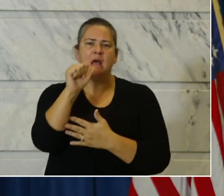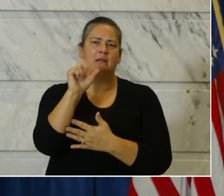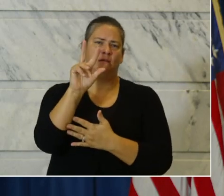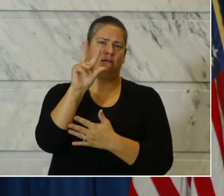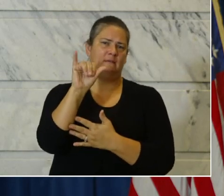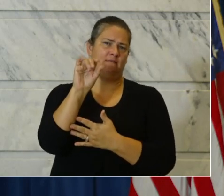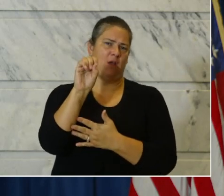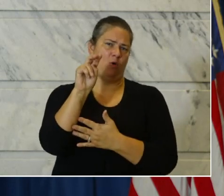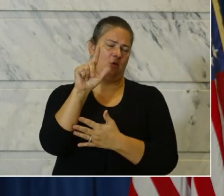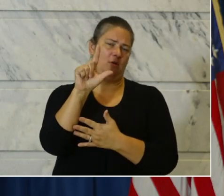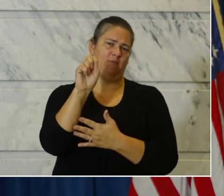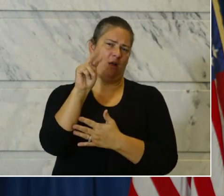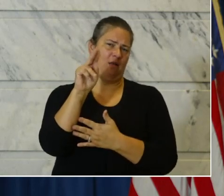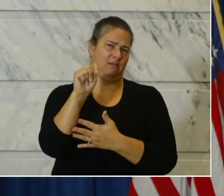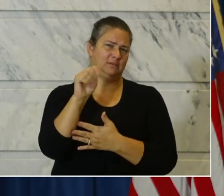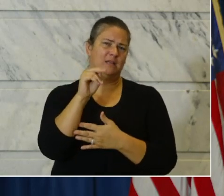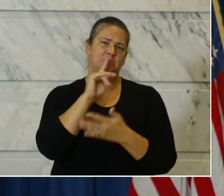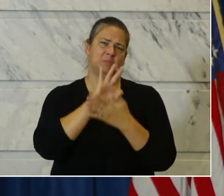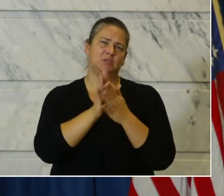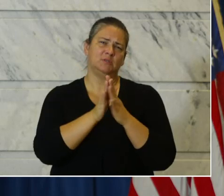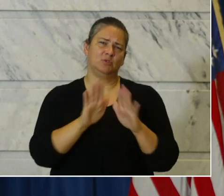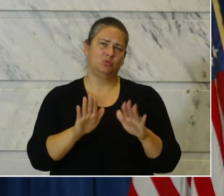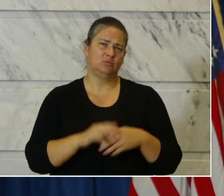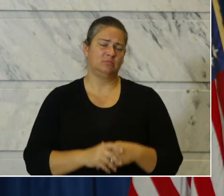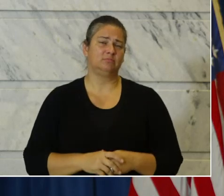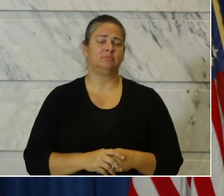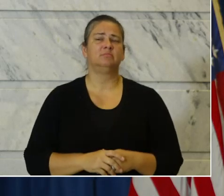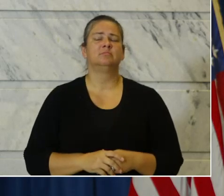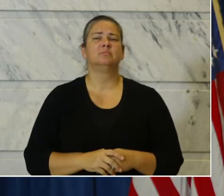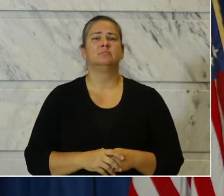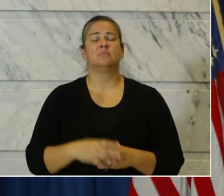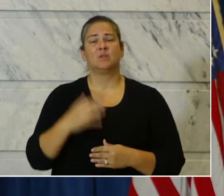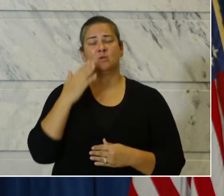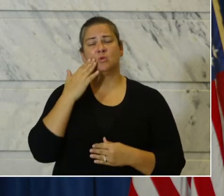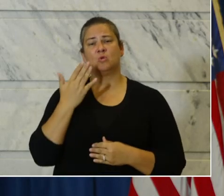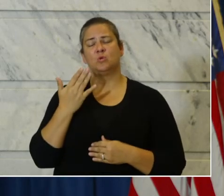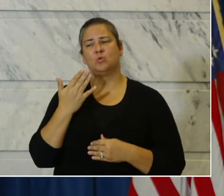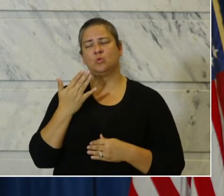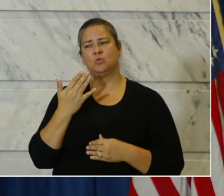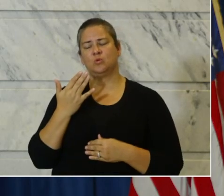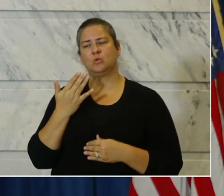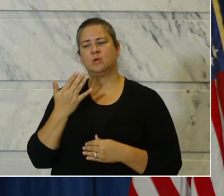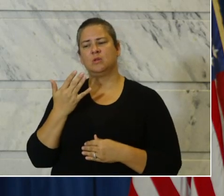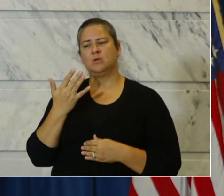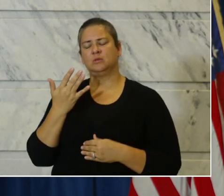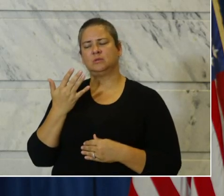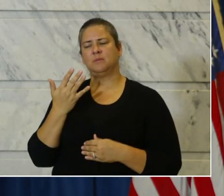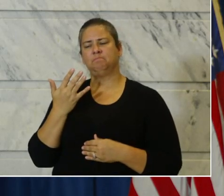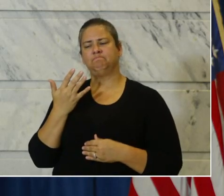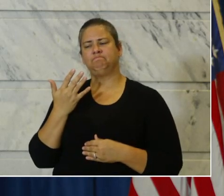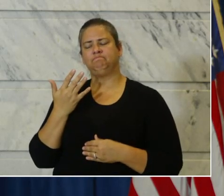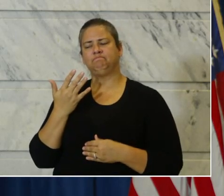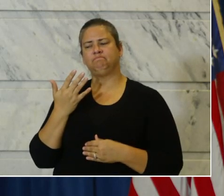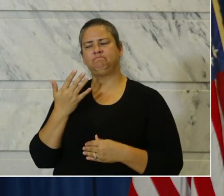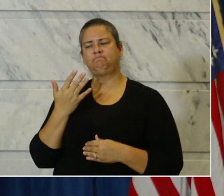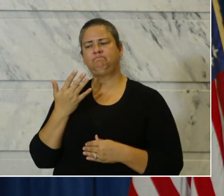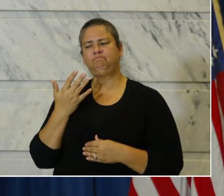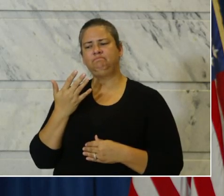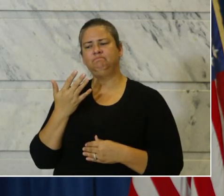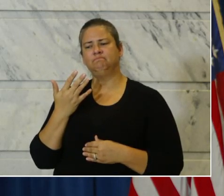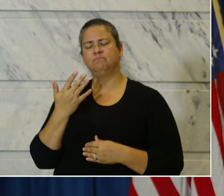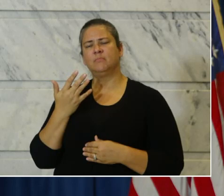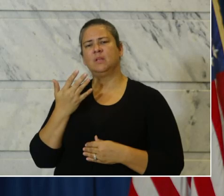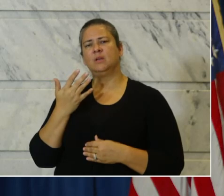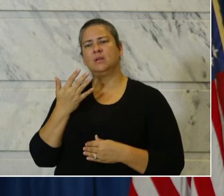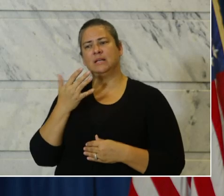peaceful. And we have to understand just one person can mar something that otherwise is done the right